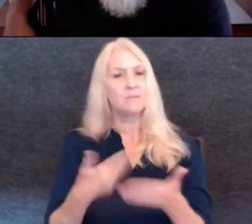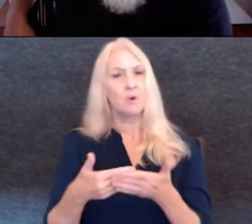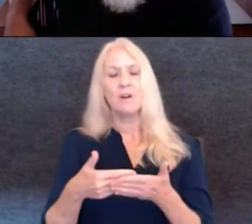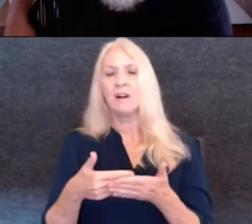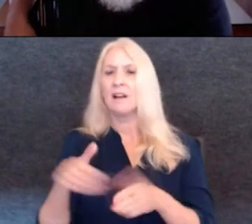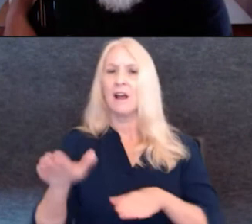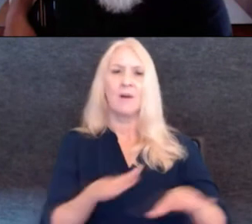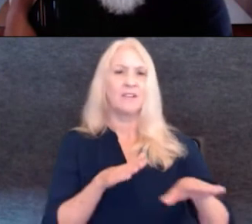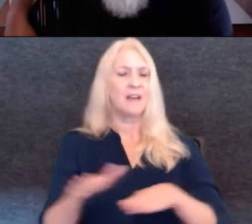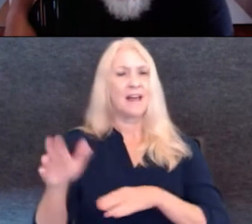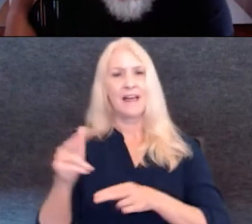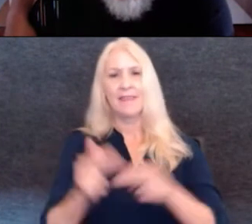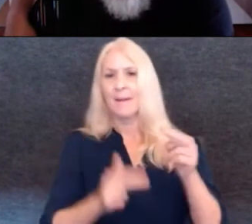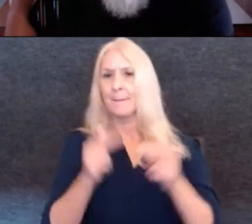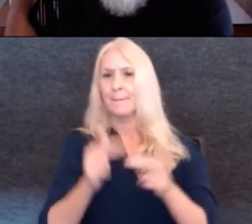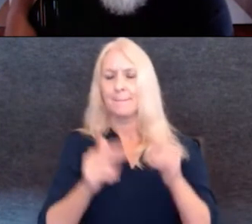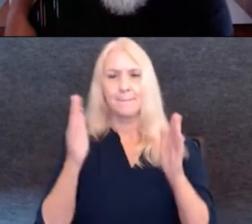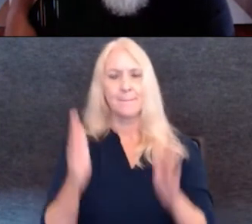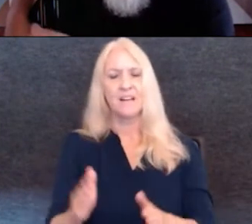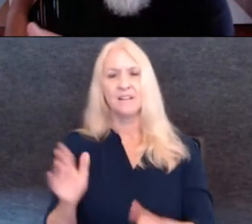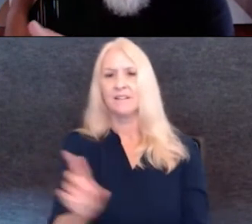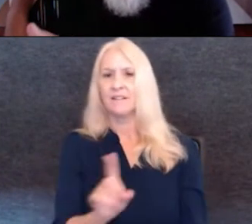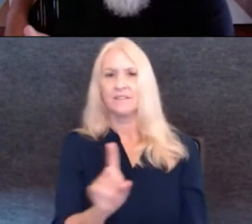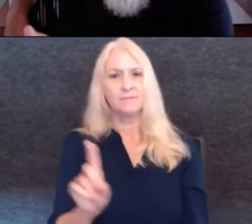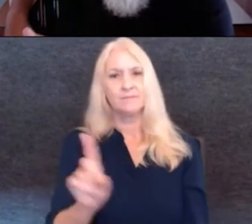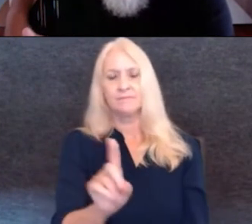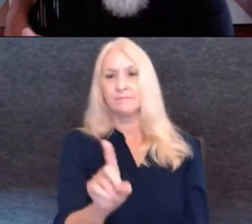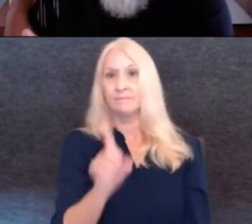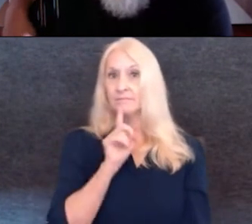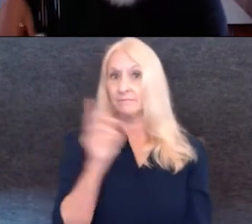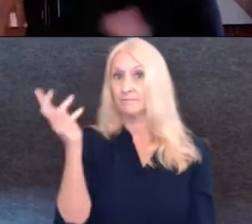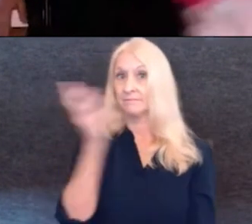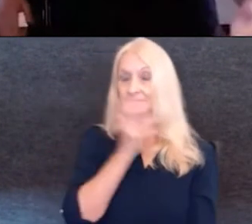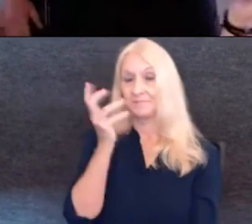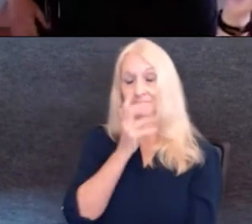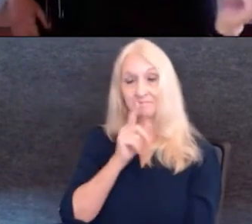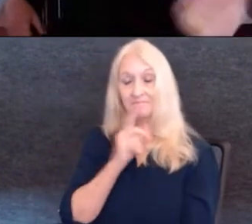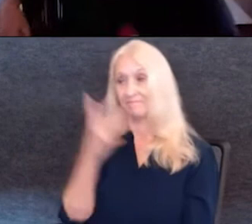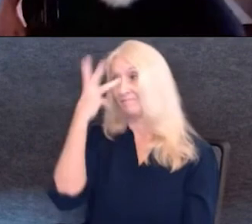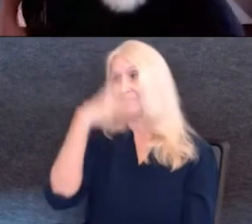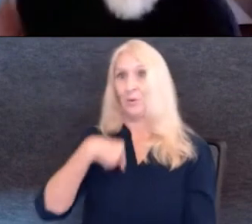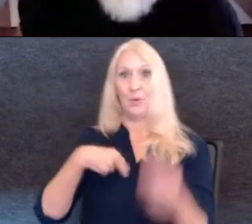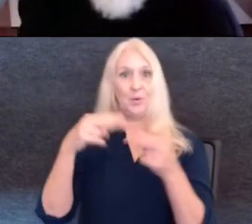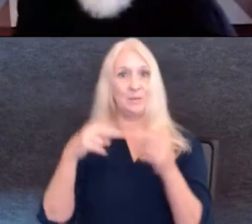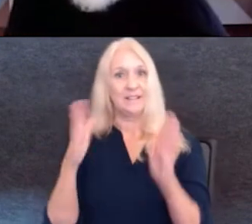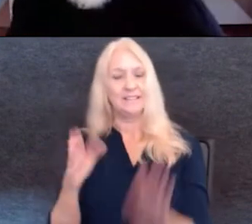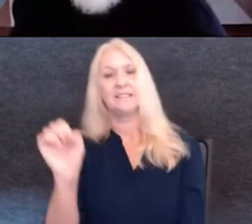these buildings, and my everyday was walking around these incredible buildings. Oh my God. They are amazing.